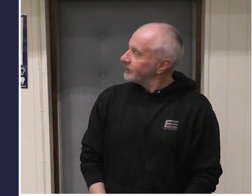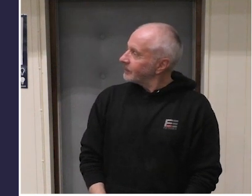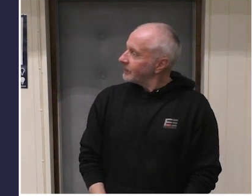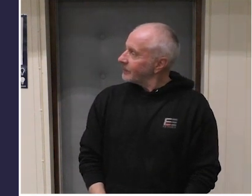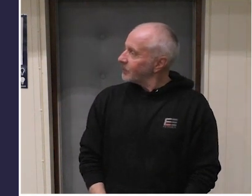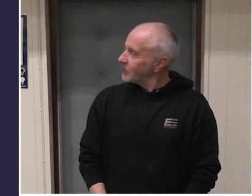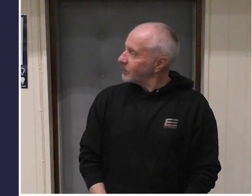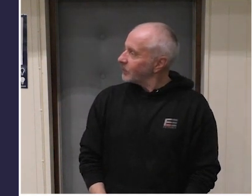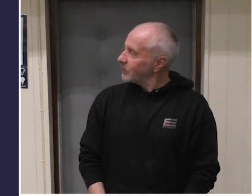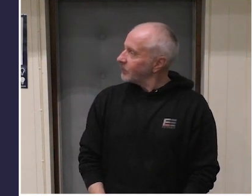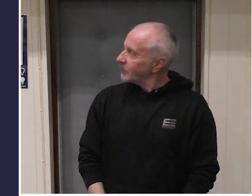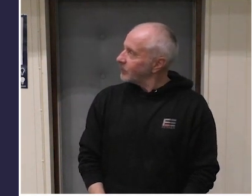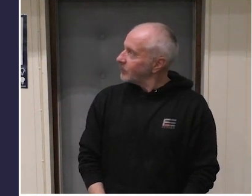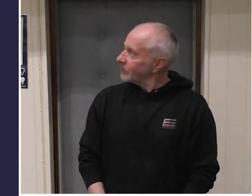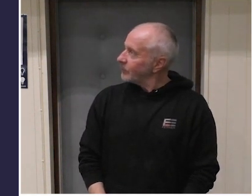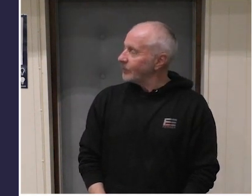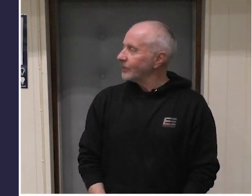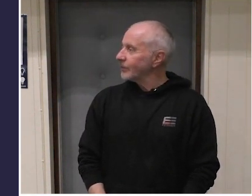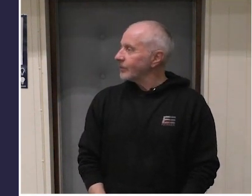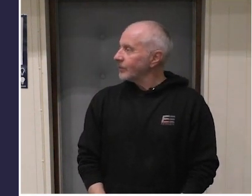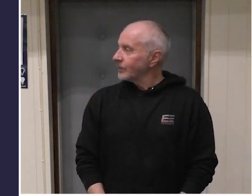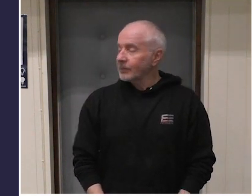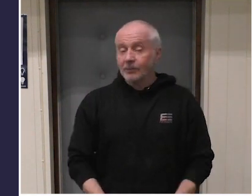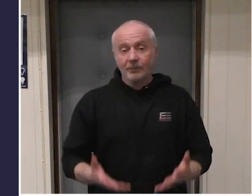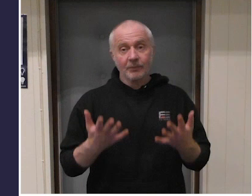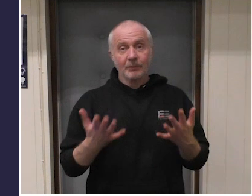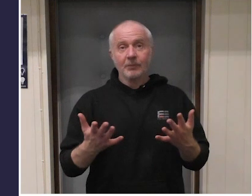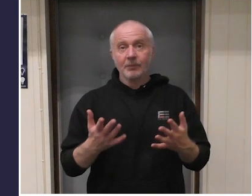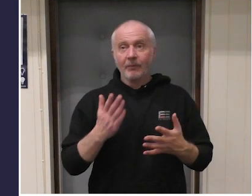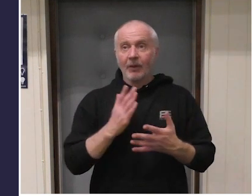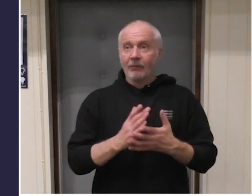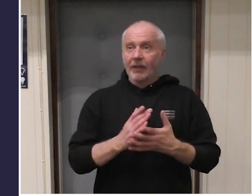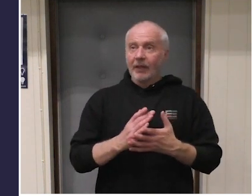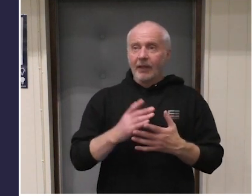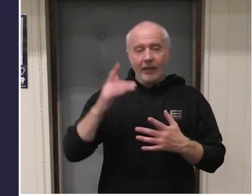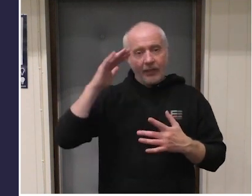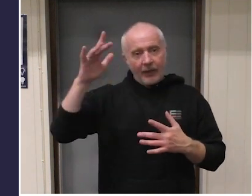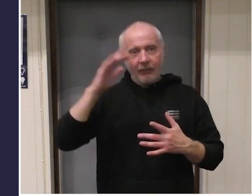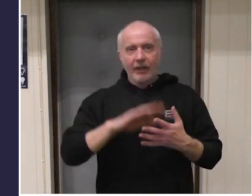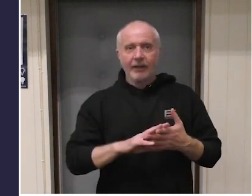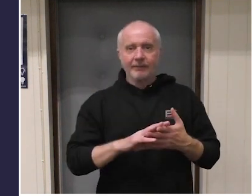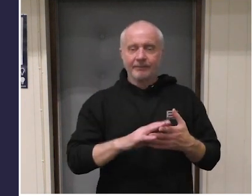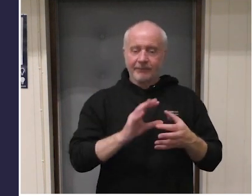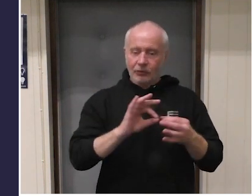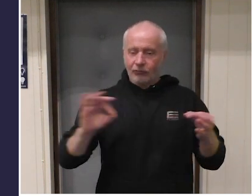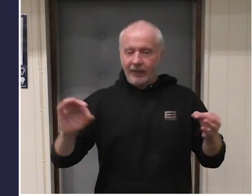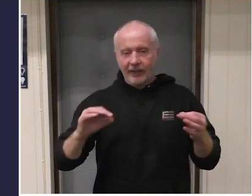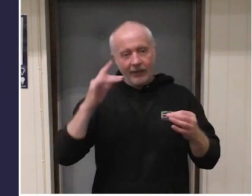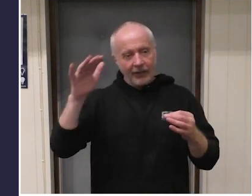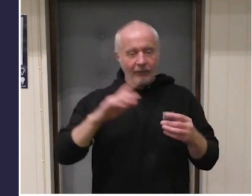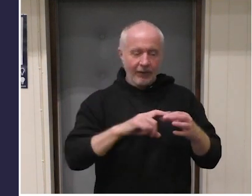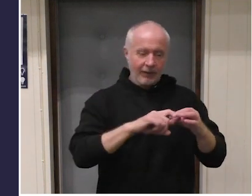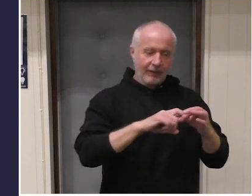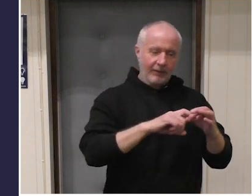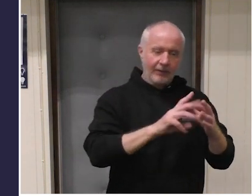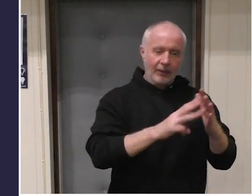here we go. So, like we just mentioned, grand unified theory, string theory, quantum gravity, these are all